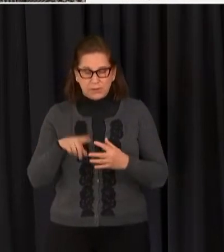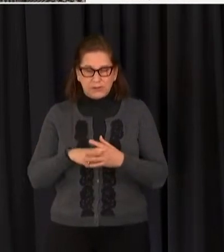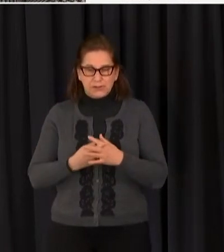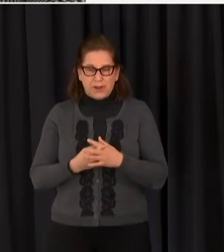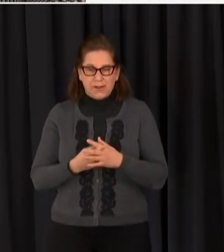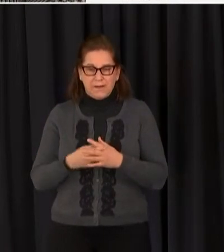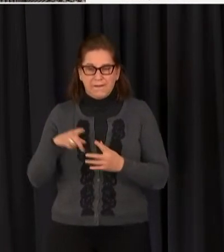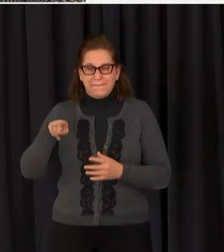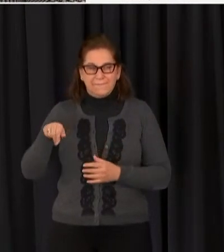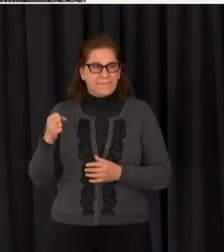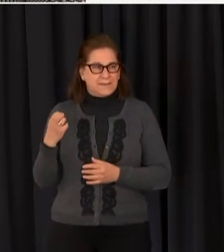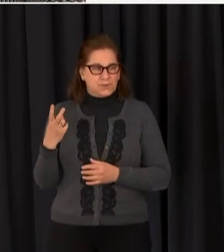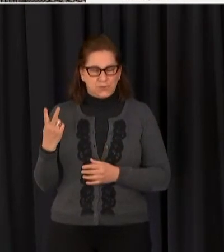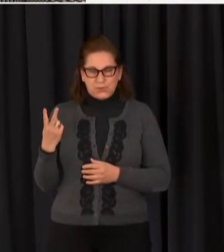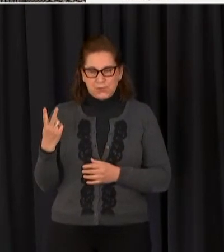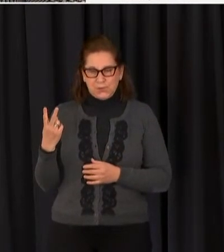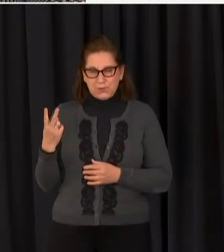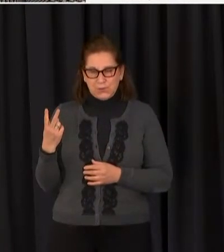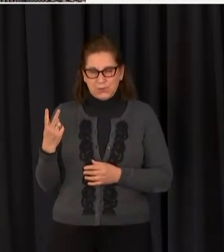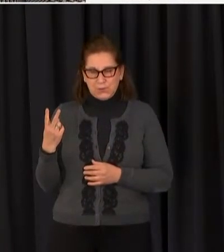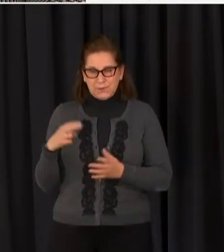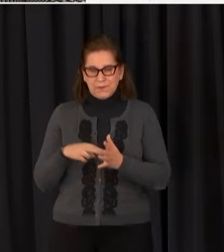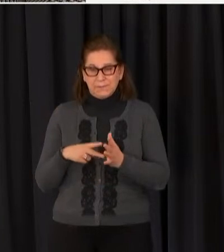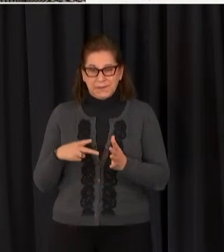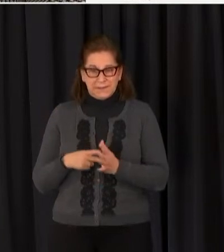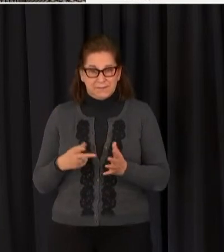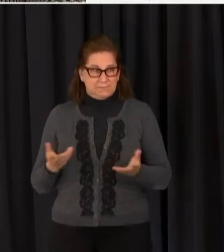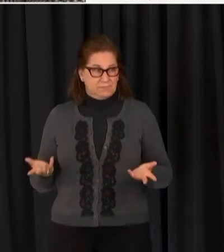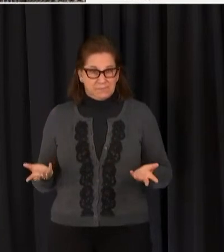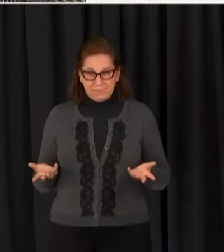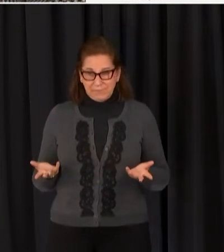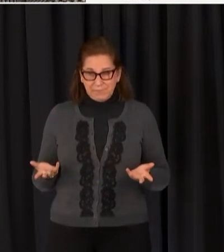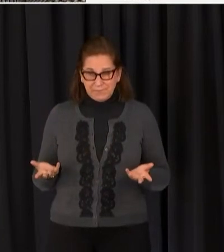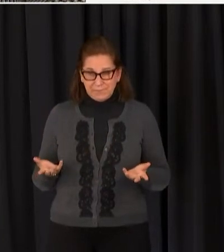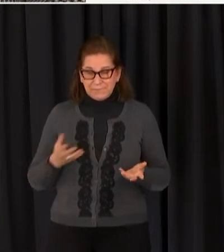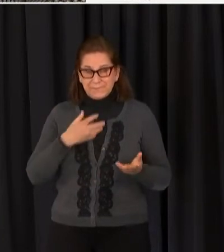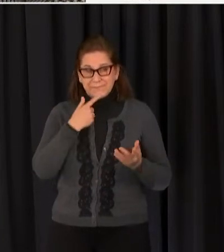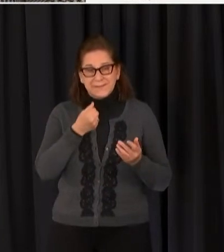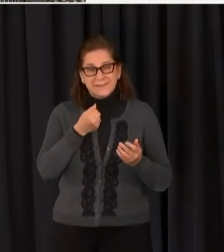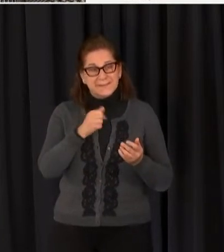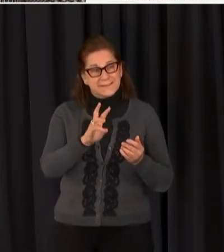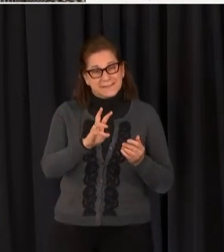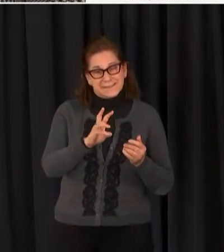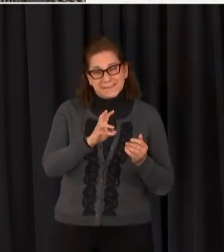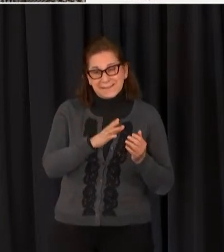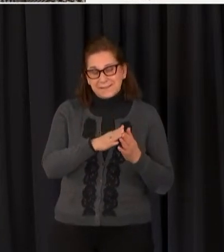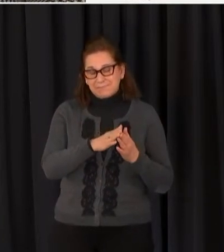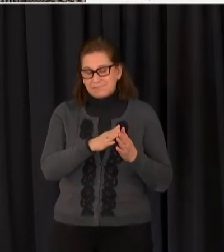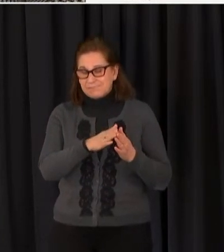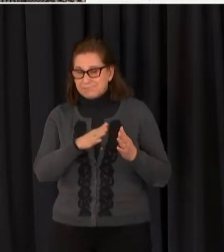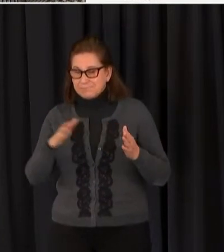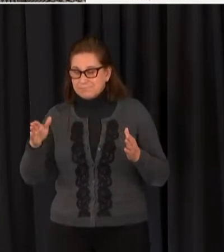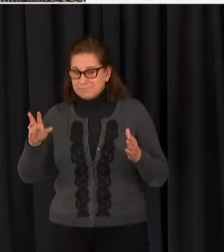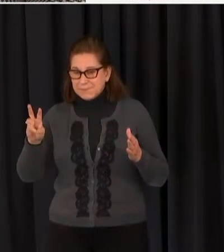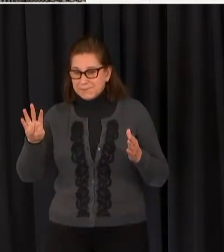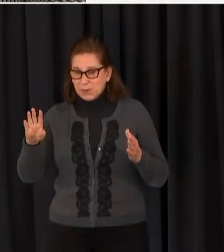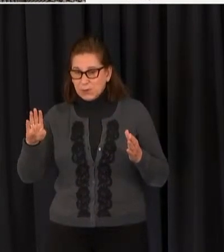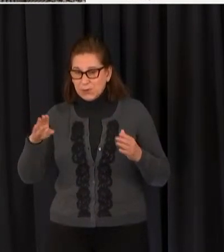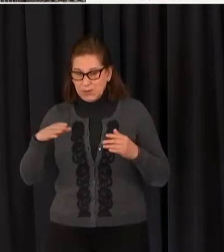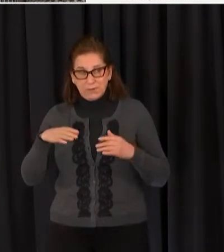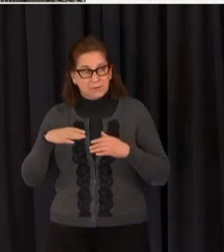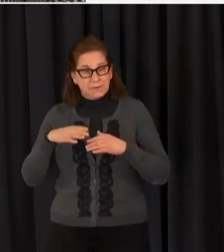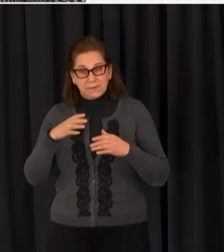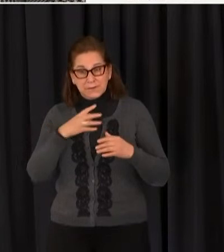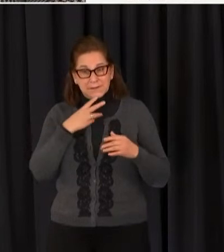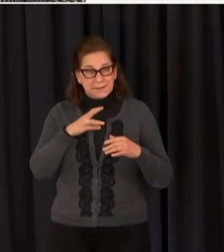D.C. residents who are 16 years and older and not in a prior phase. Now, we understand that the supply of